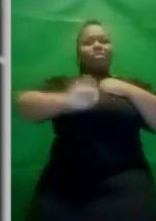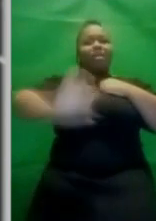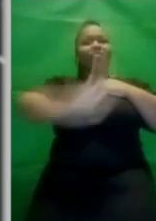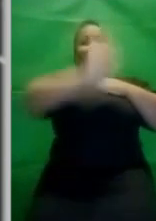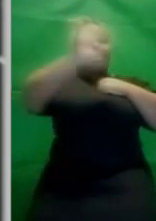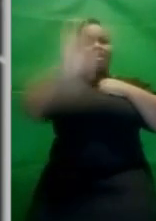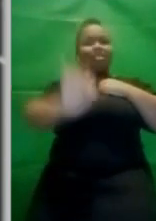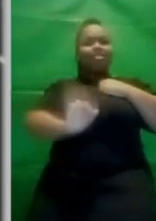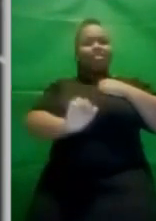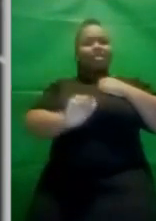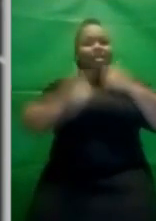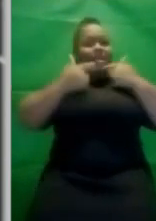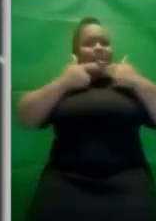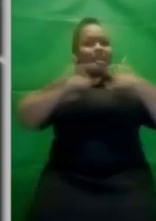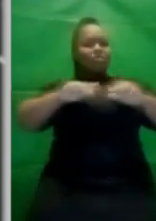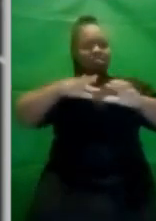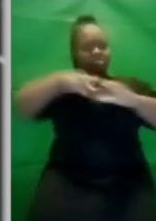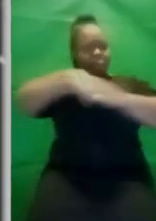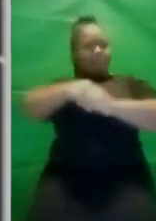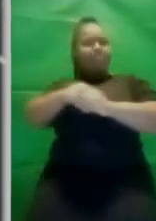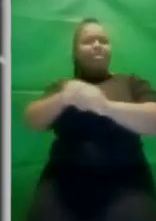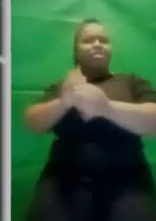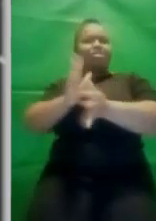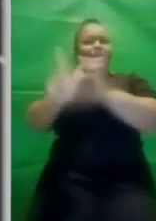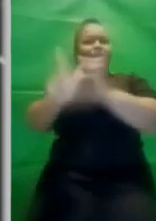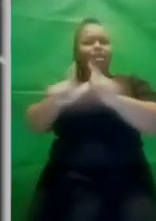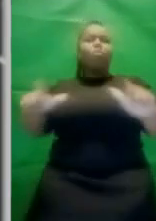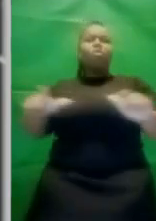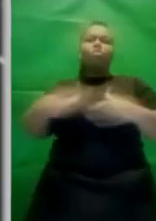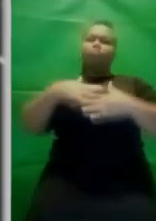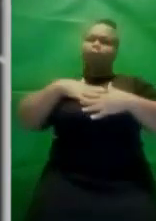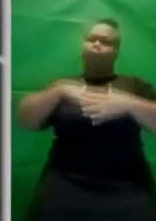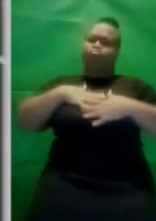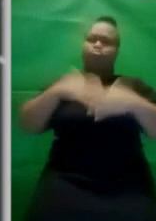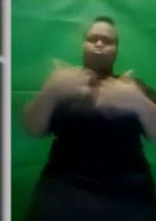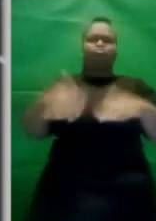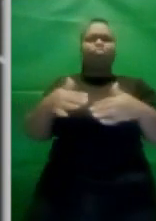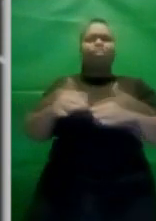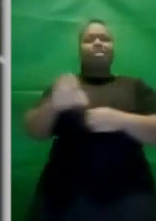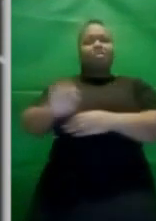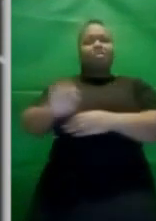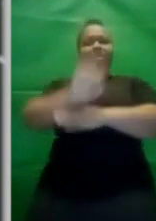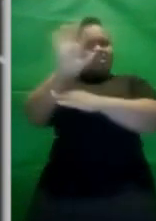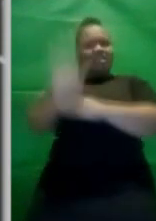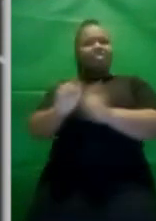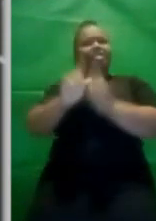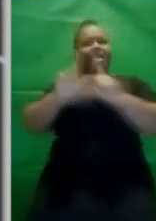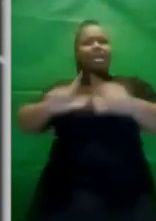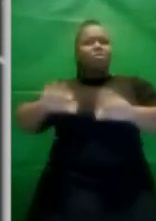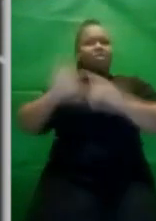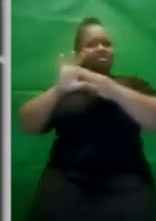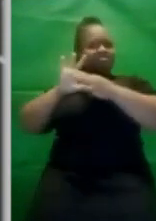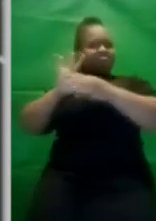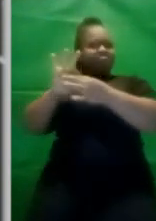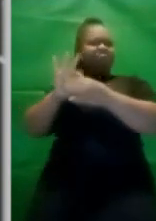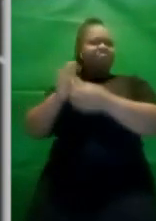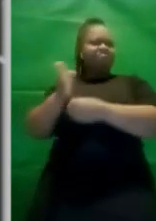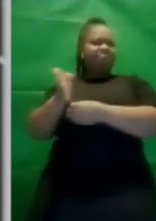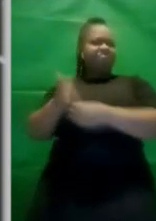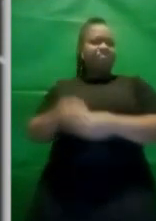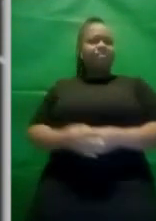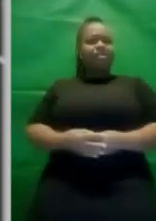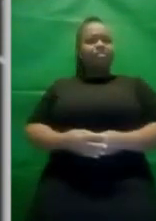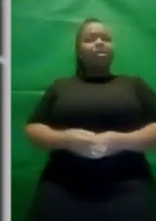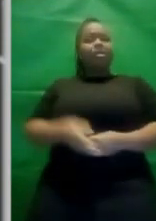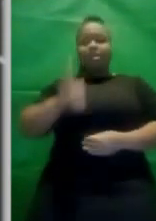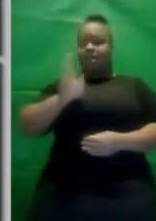much richer in terms of appreciating South African Sign Language in its context. I think important just to point out to your viewers